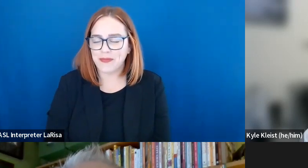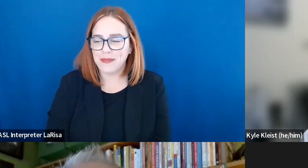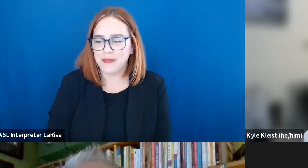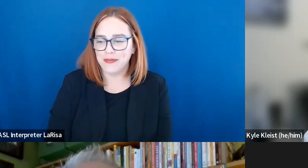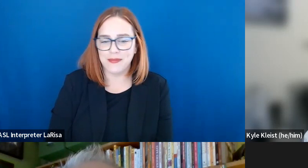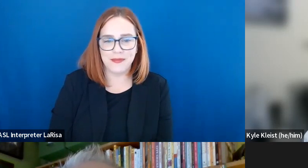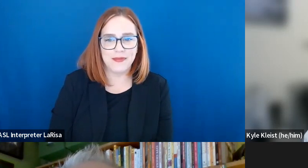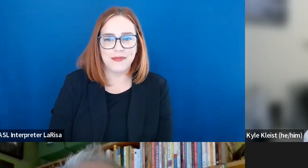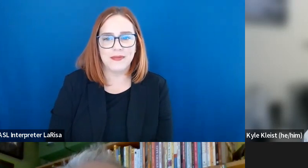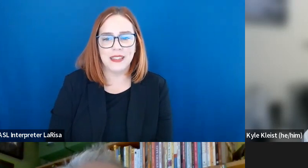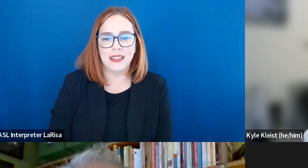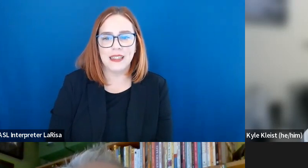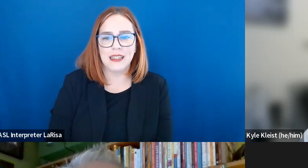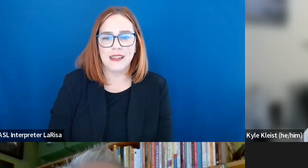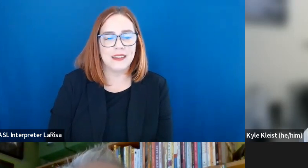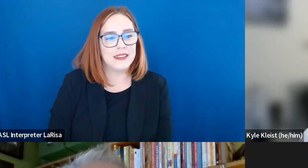What about